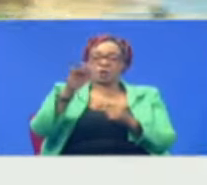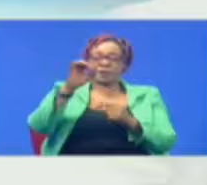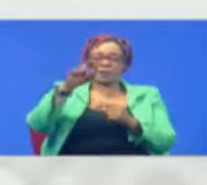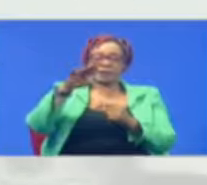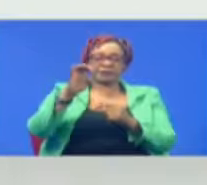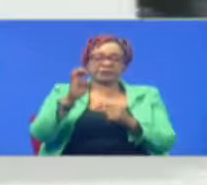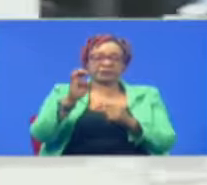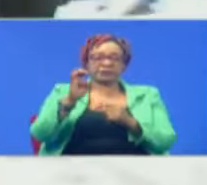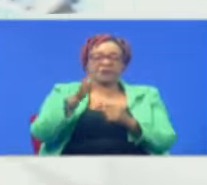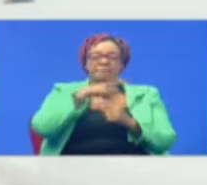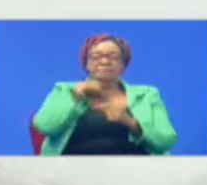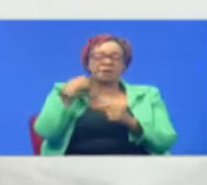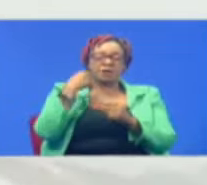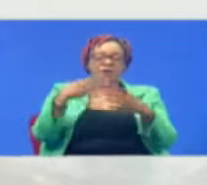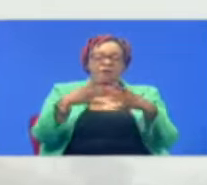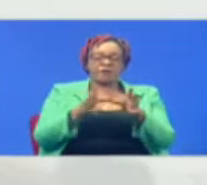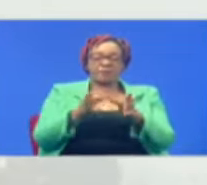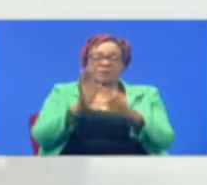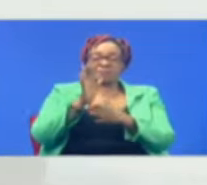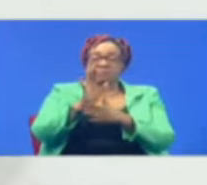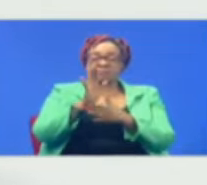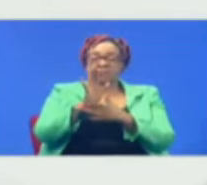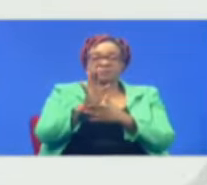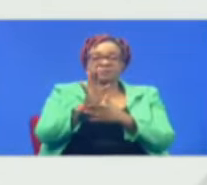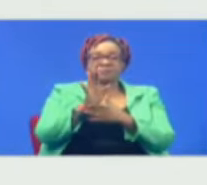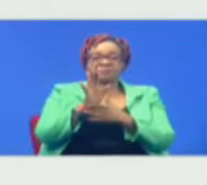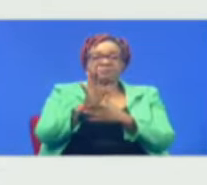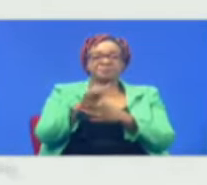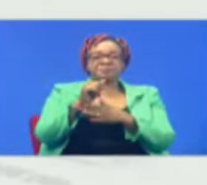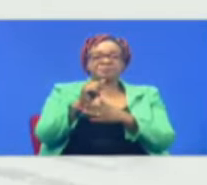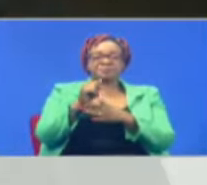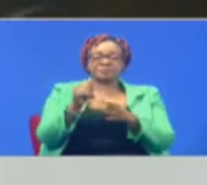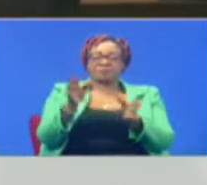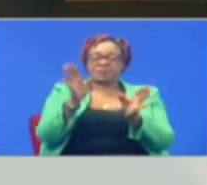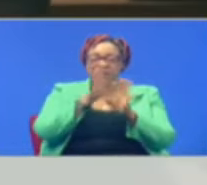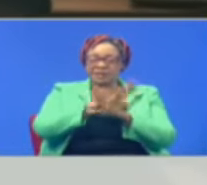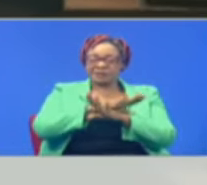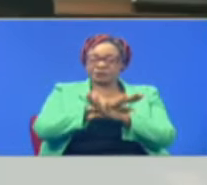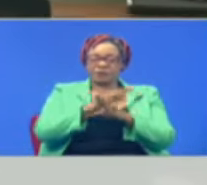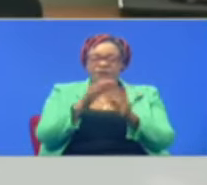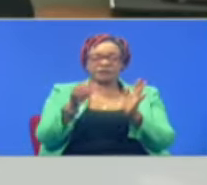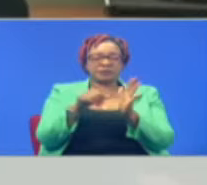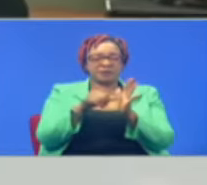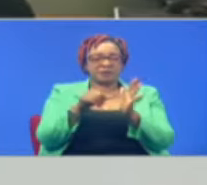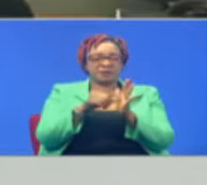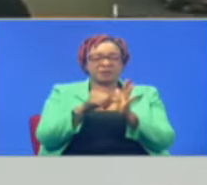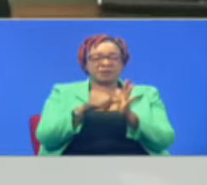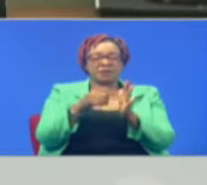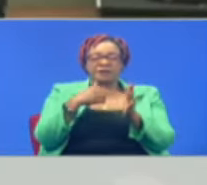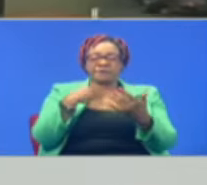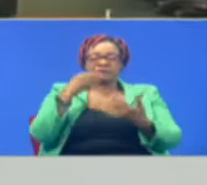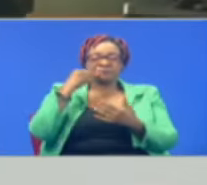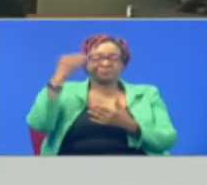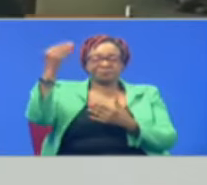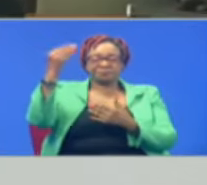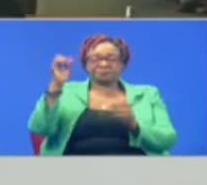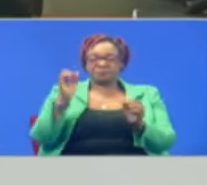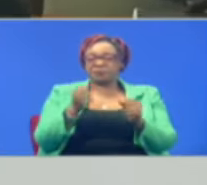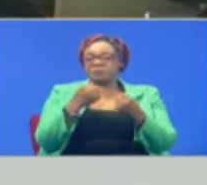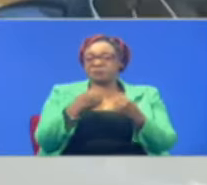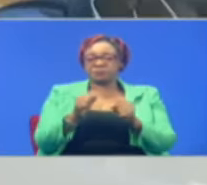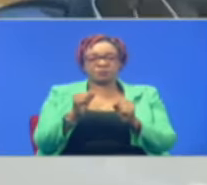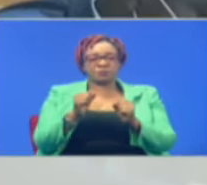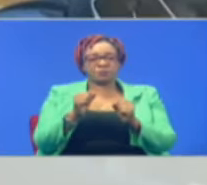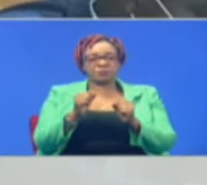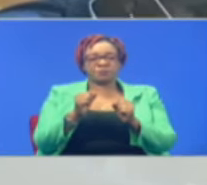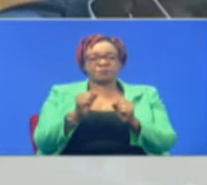the murder of a family brutally taken from their kin in a night of terror, unfit to take plea, caught many off guard.